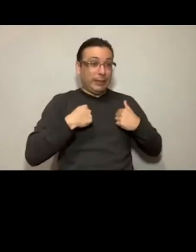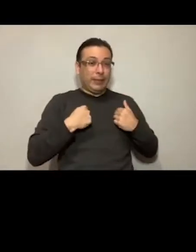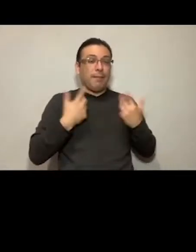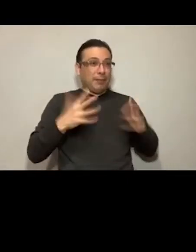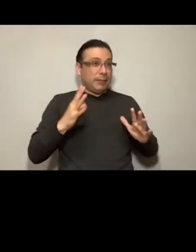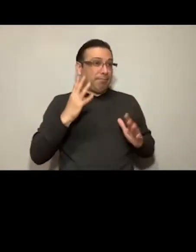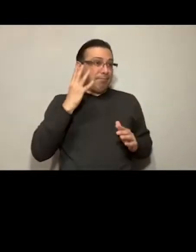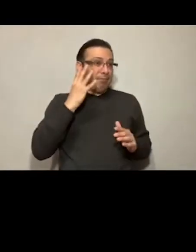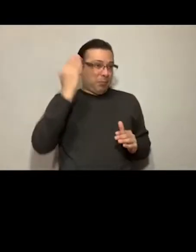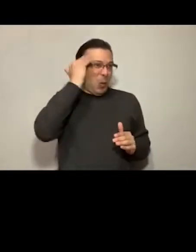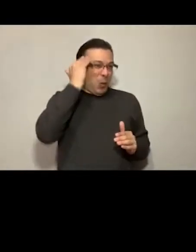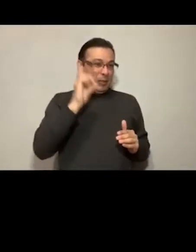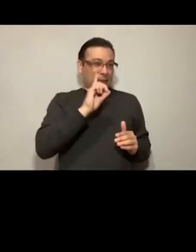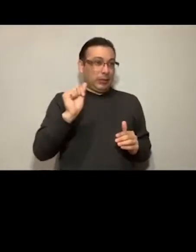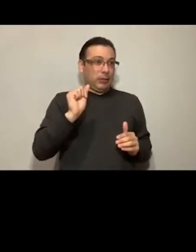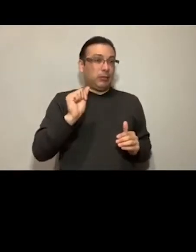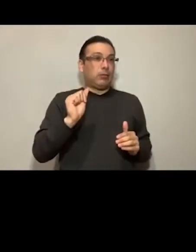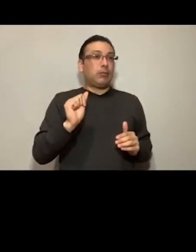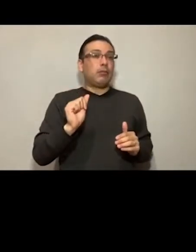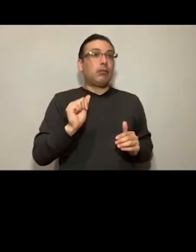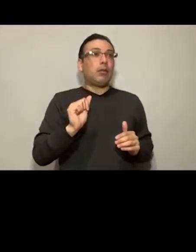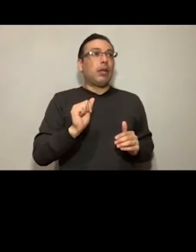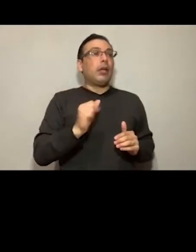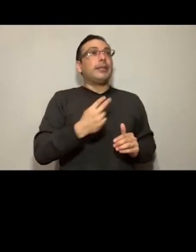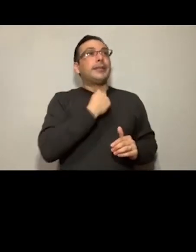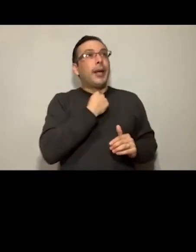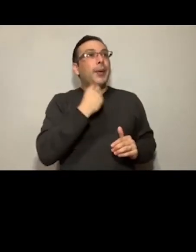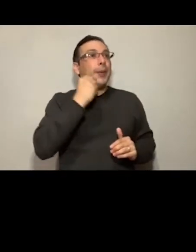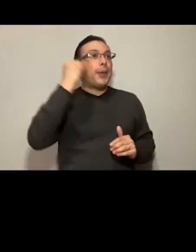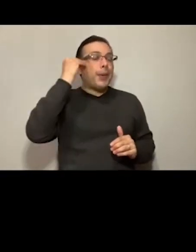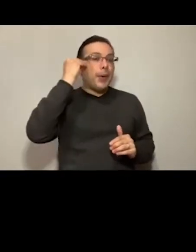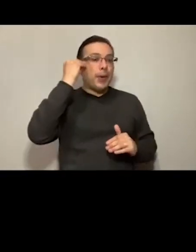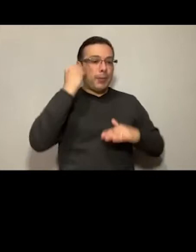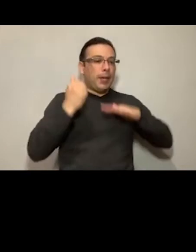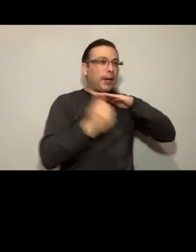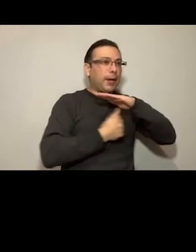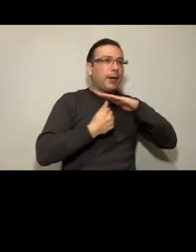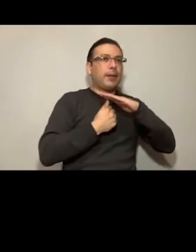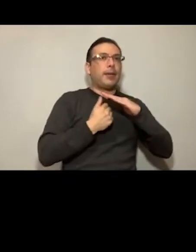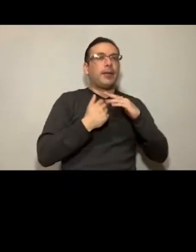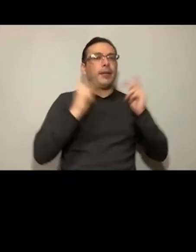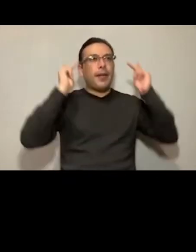being excluded, possibly not leaving our homes, being afraid for,